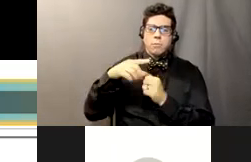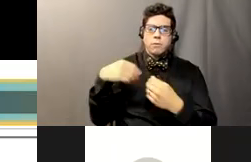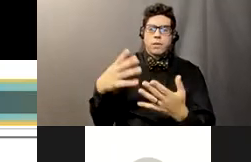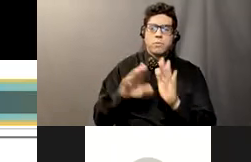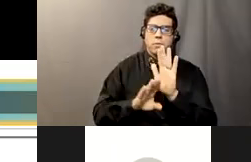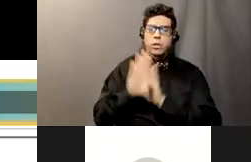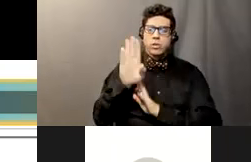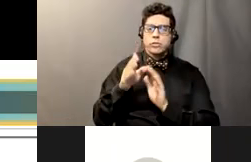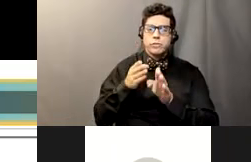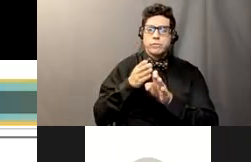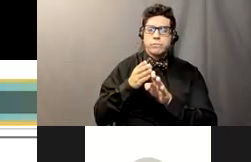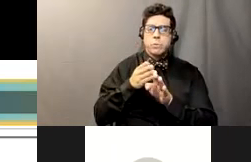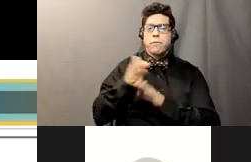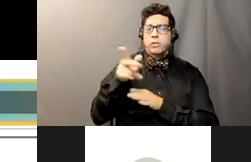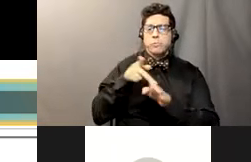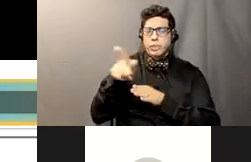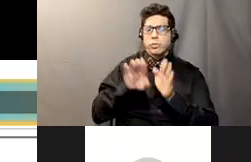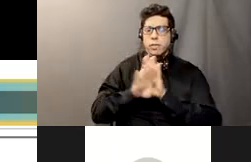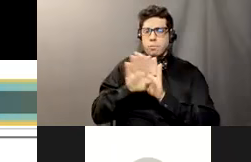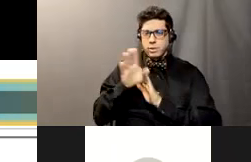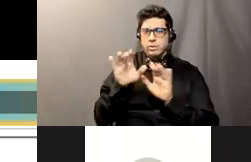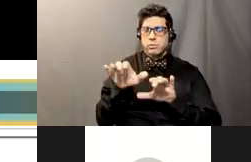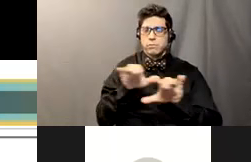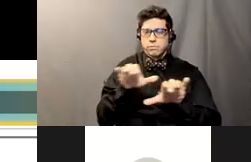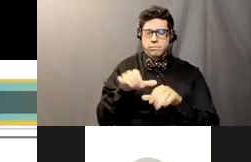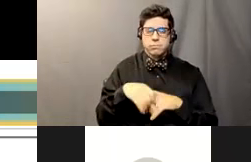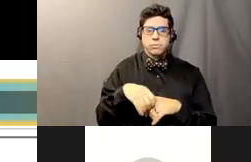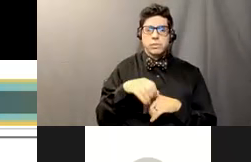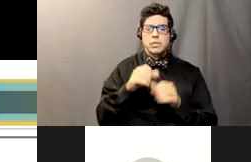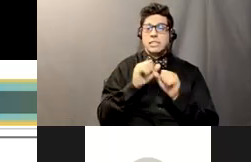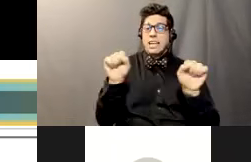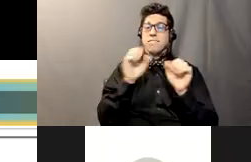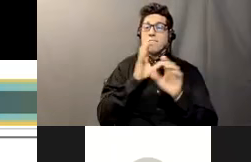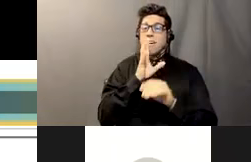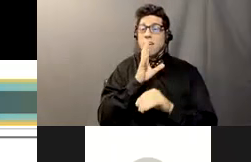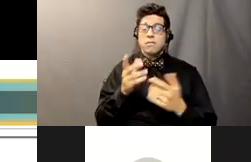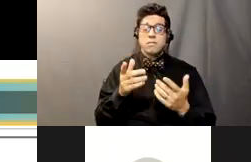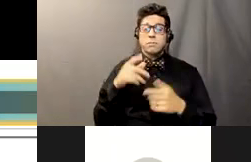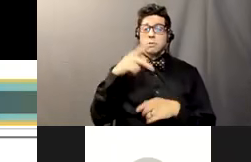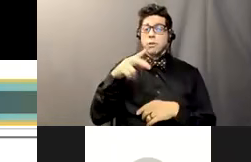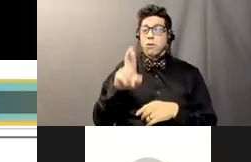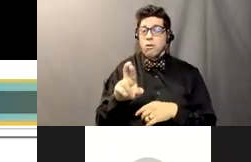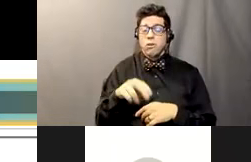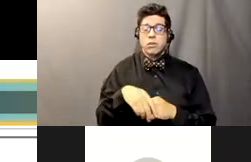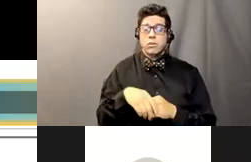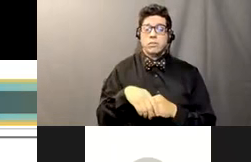opportunities, many of which you guys have heard of: Safe Talk, QPR, Assist, Youth Mental Health First Aid. Those are things that we offer to